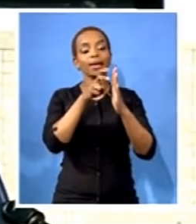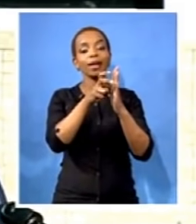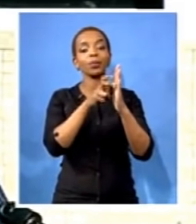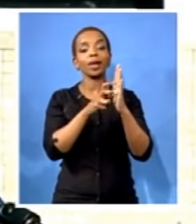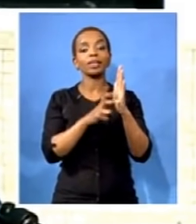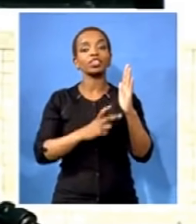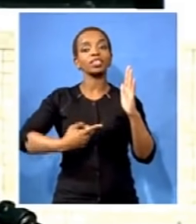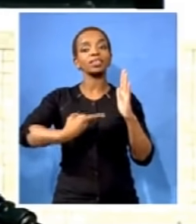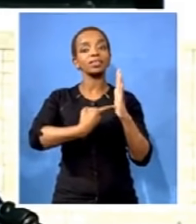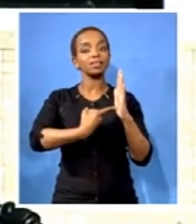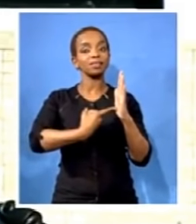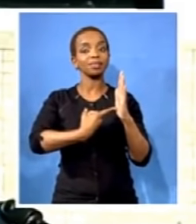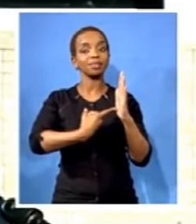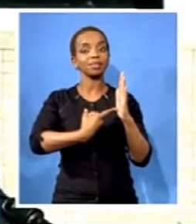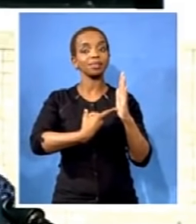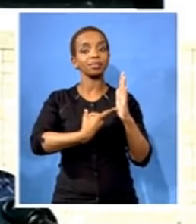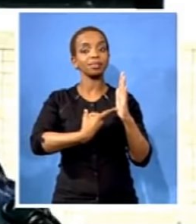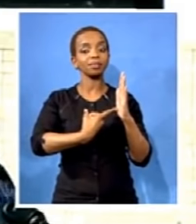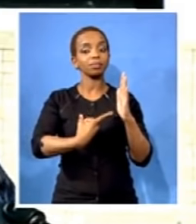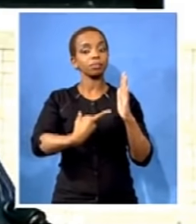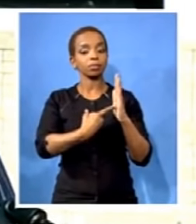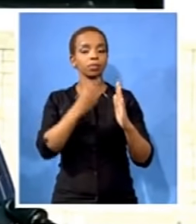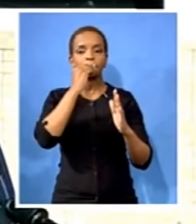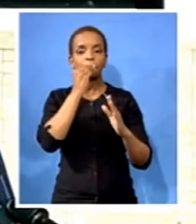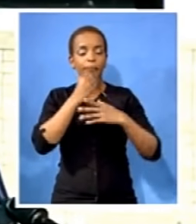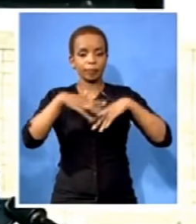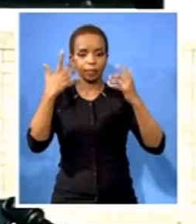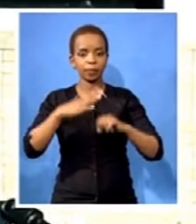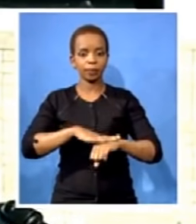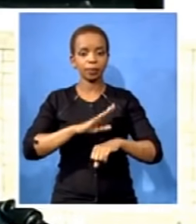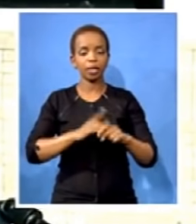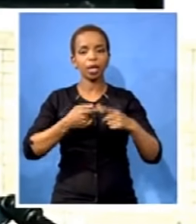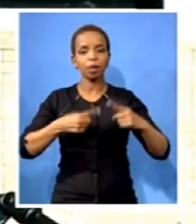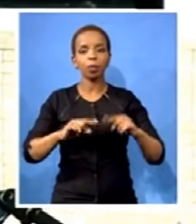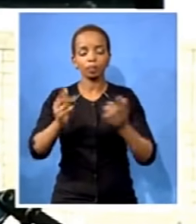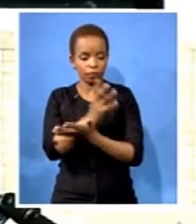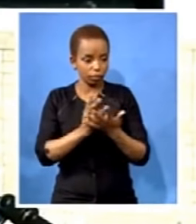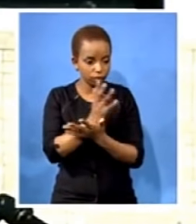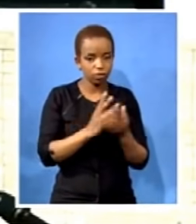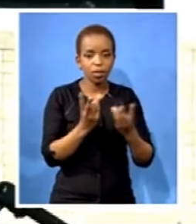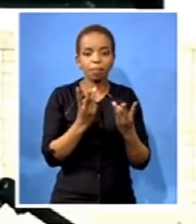as we were addressing the long distance people coming back. We did not